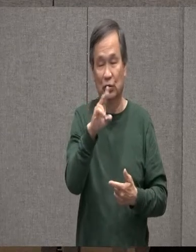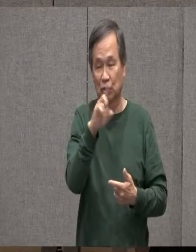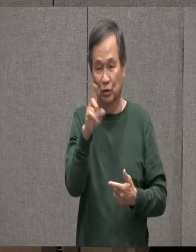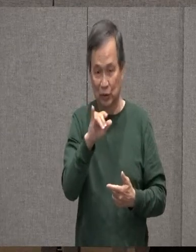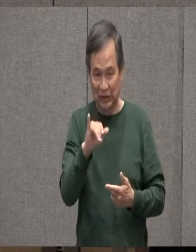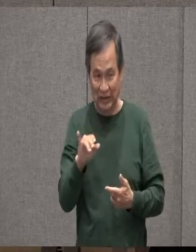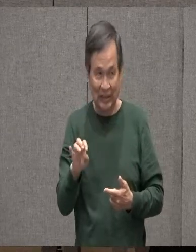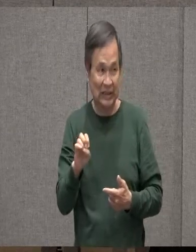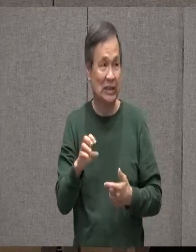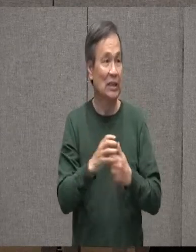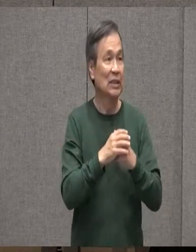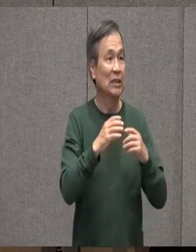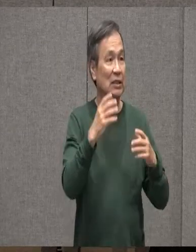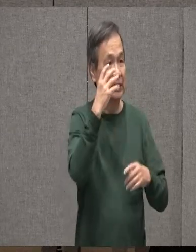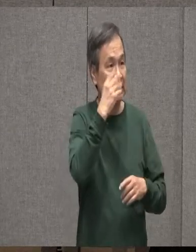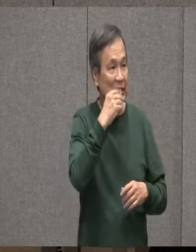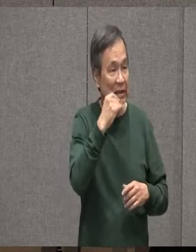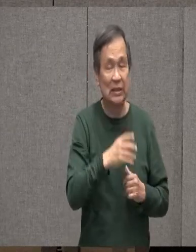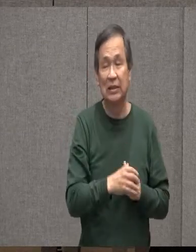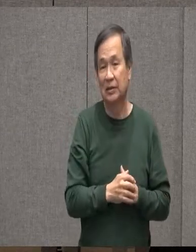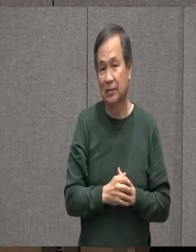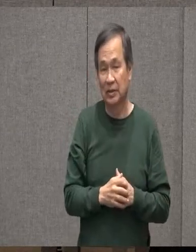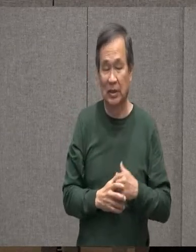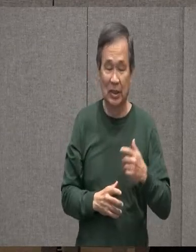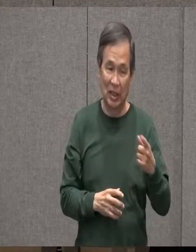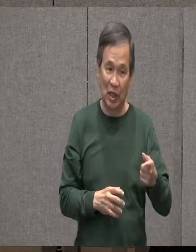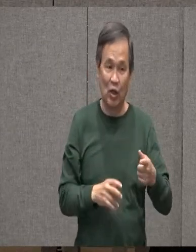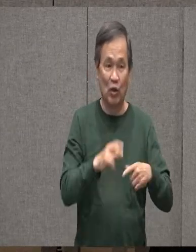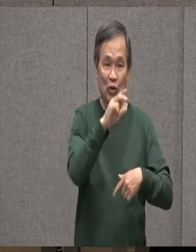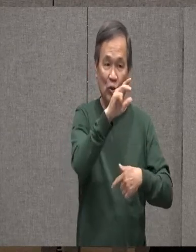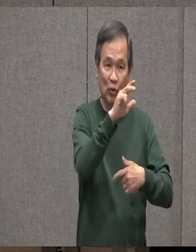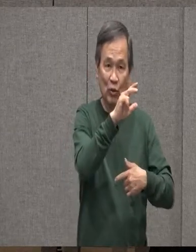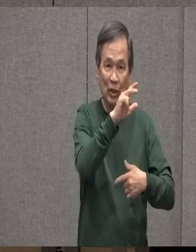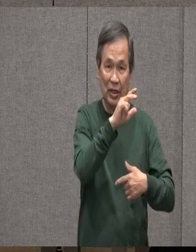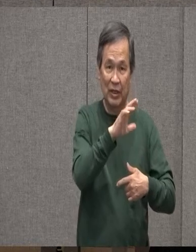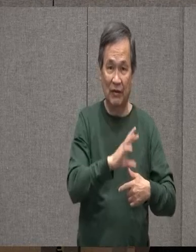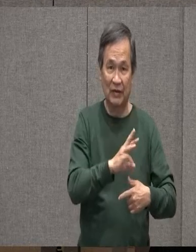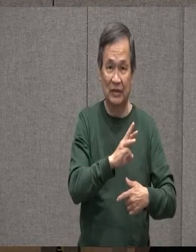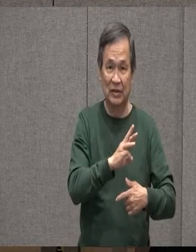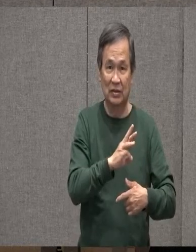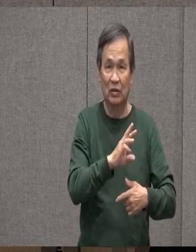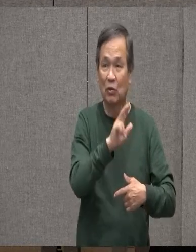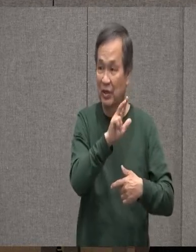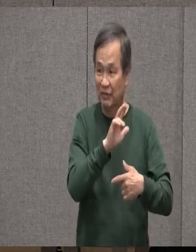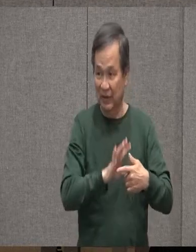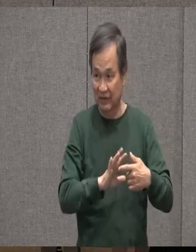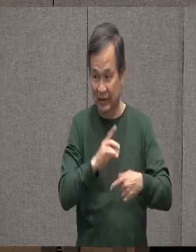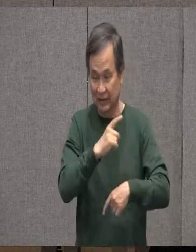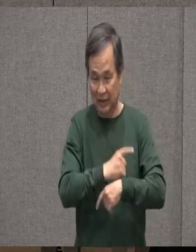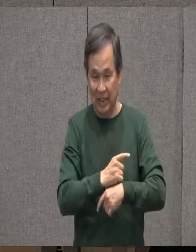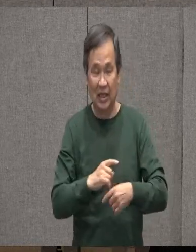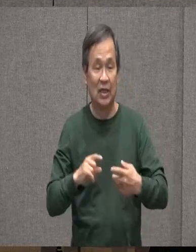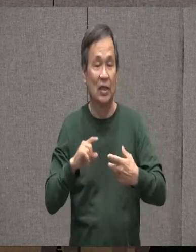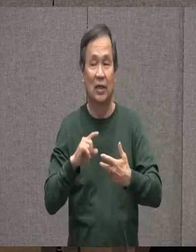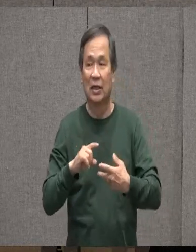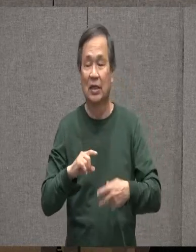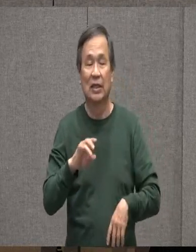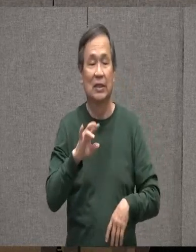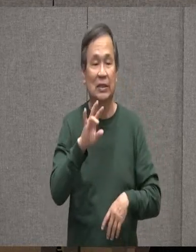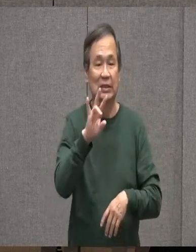2 to get to 8, which was multiplied by 4. We did the same to the top, and then on 1/4, we knew we multiplied